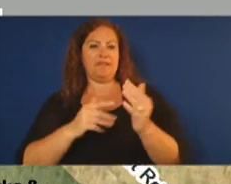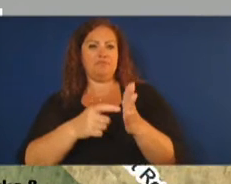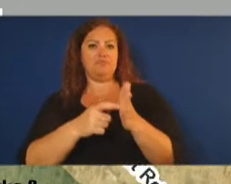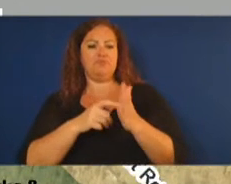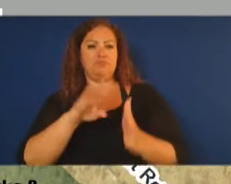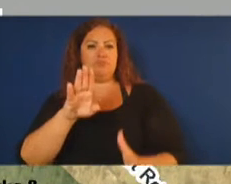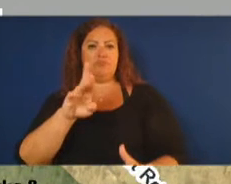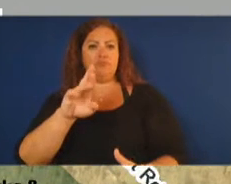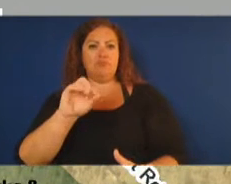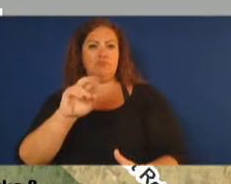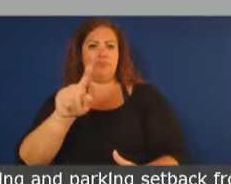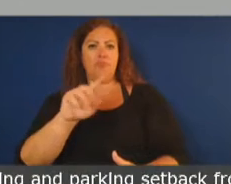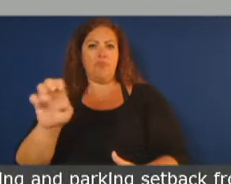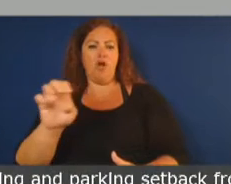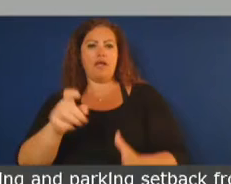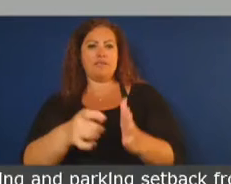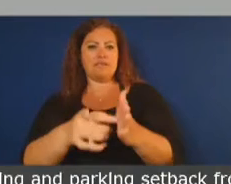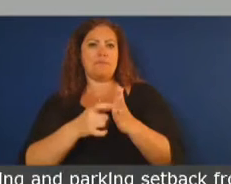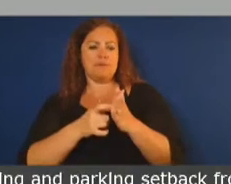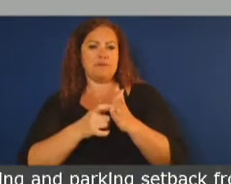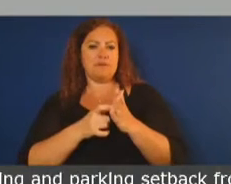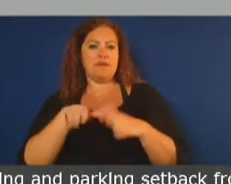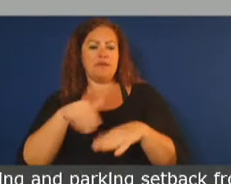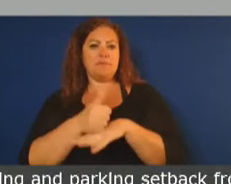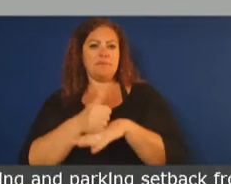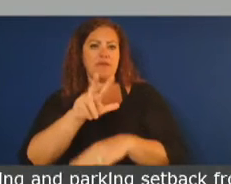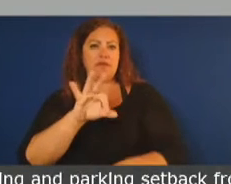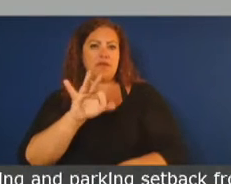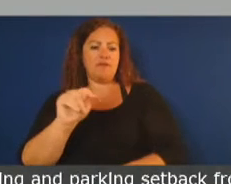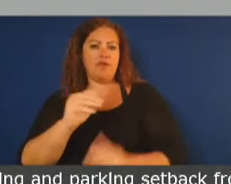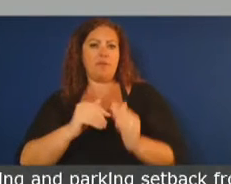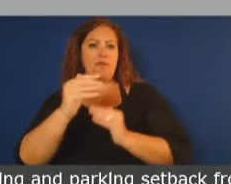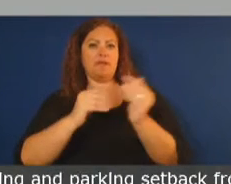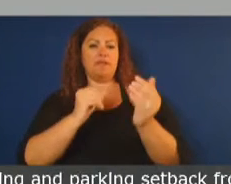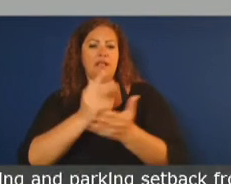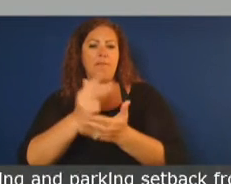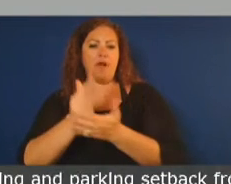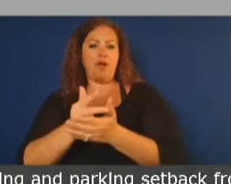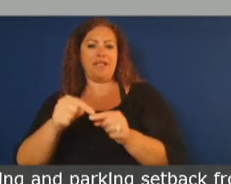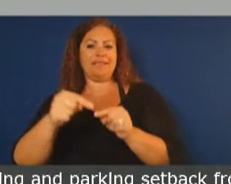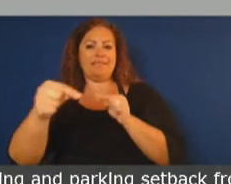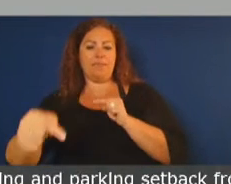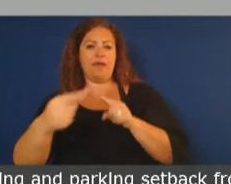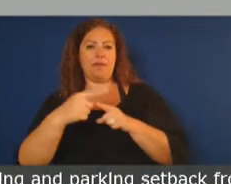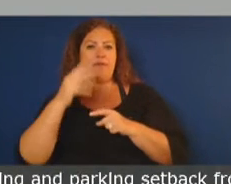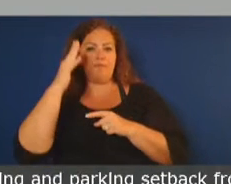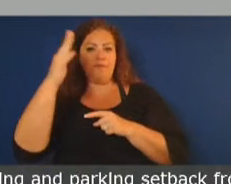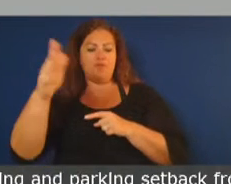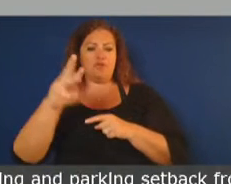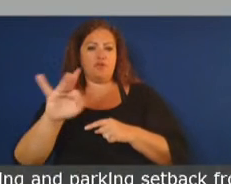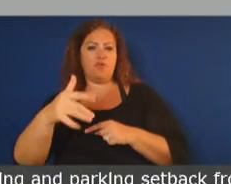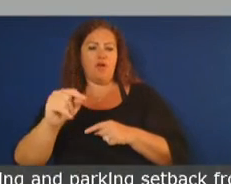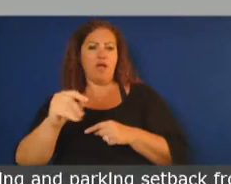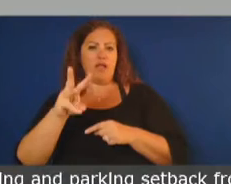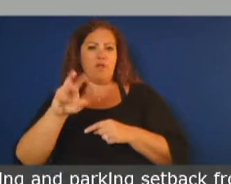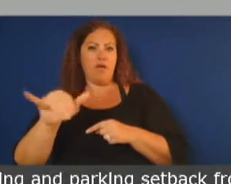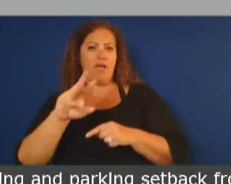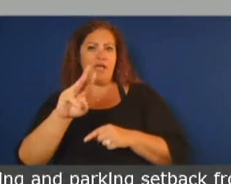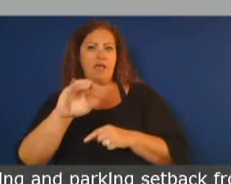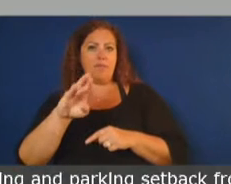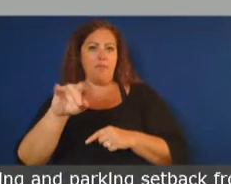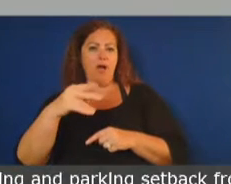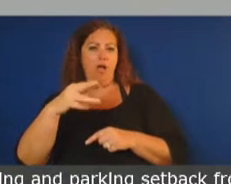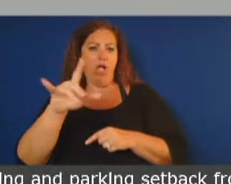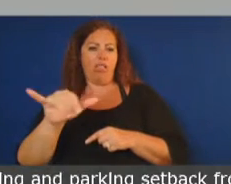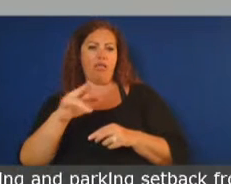specifications established as a 30-foot building and parking setback from the future rideway of Mount Holly Road and the existing rideway of creson